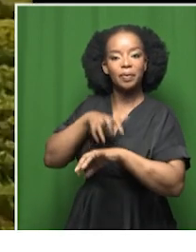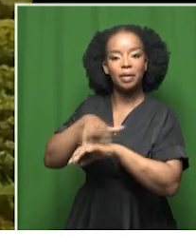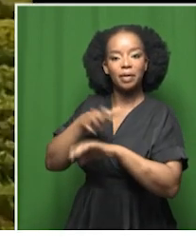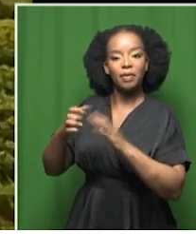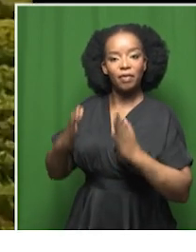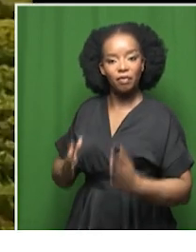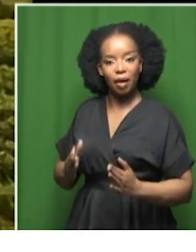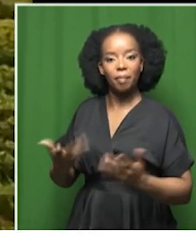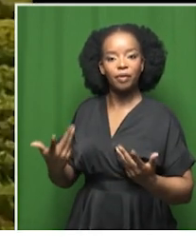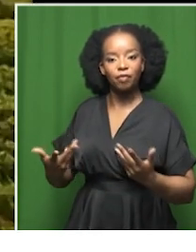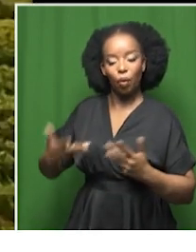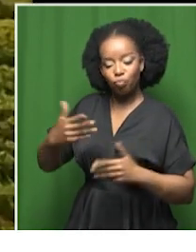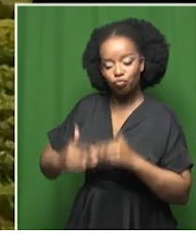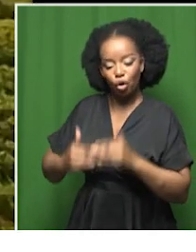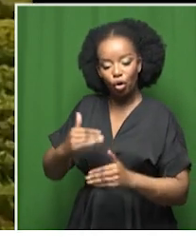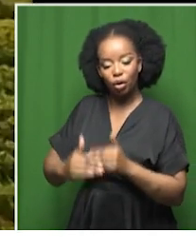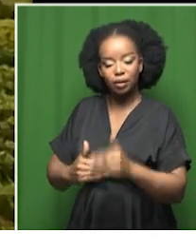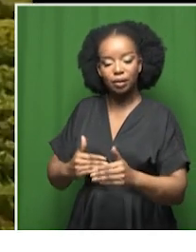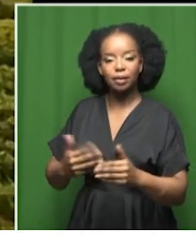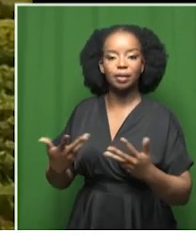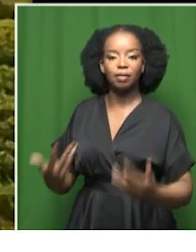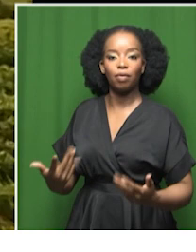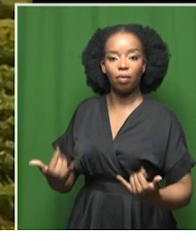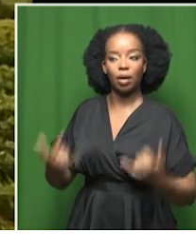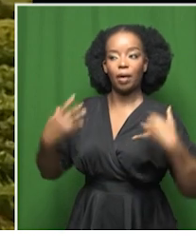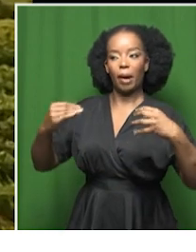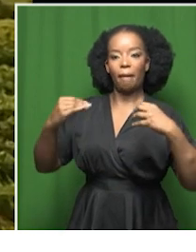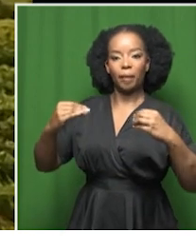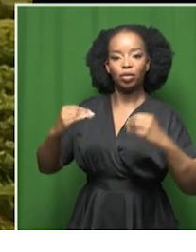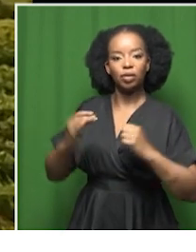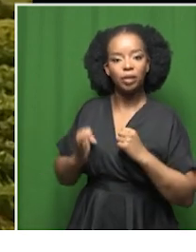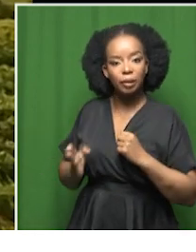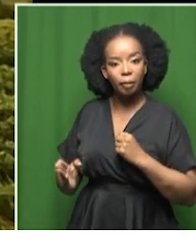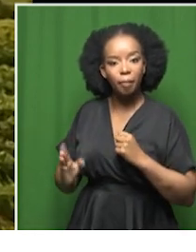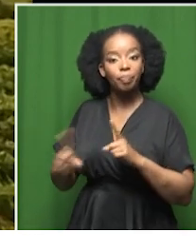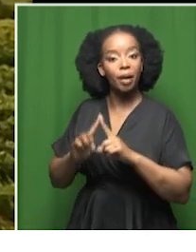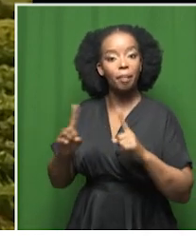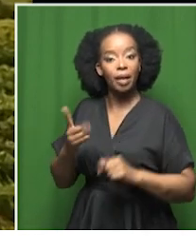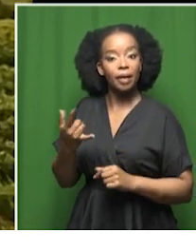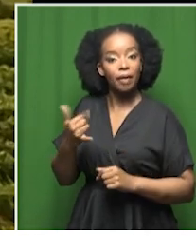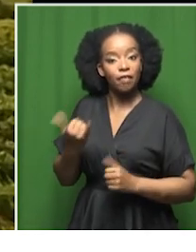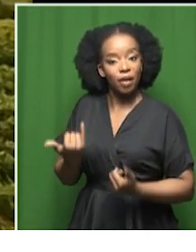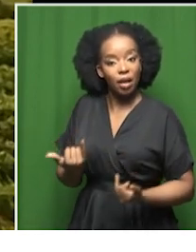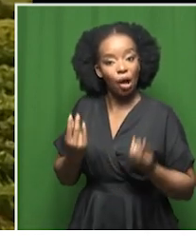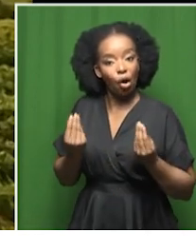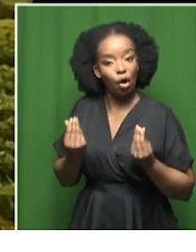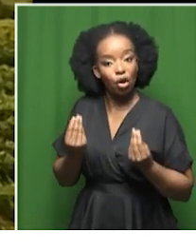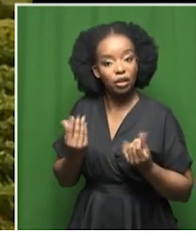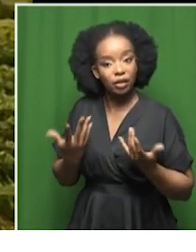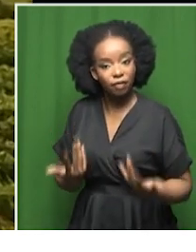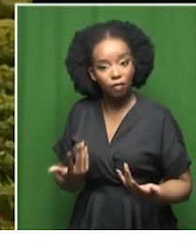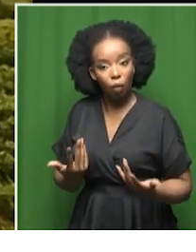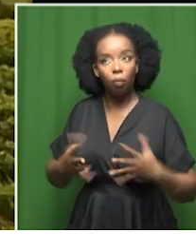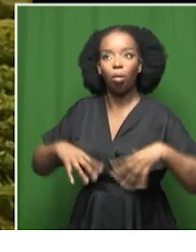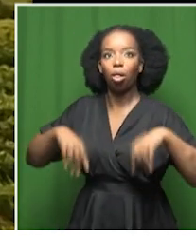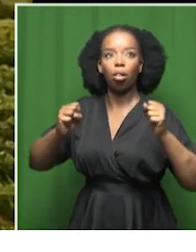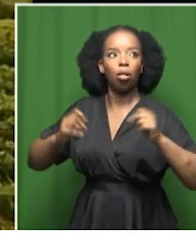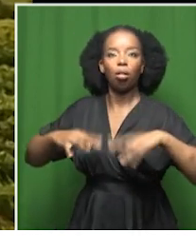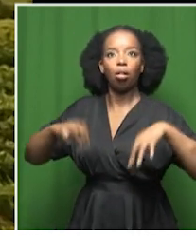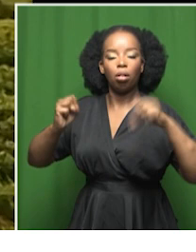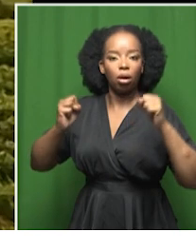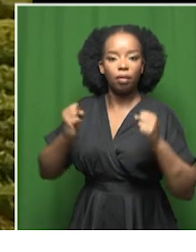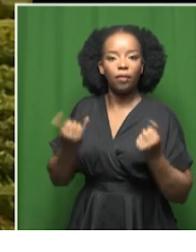storage, processing, all the way up to the retail space. So essentially, the additional cost for load shedding, you know, does affect the